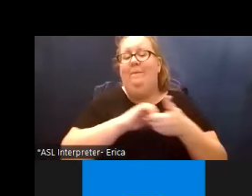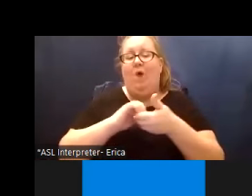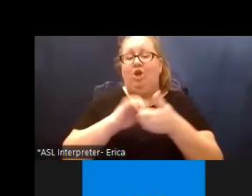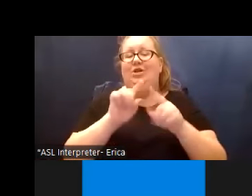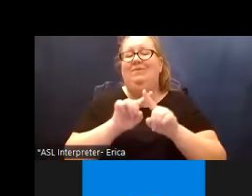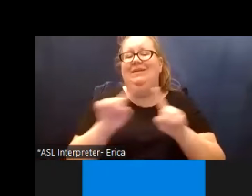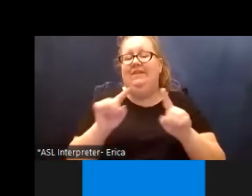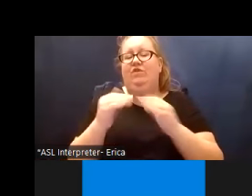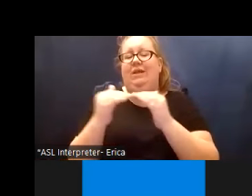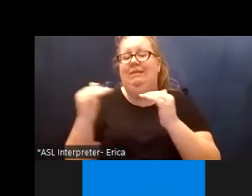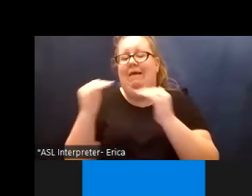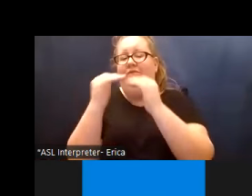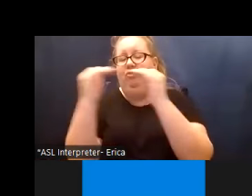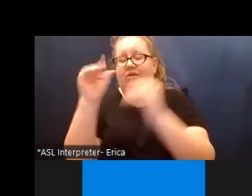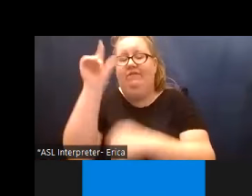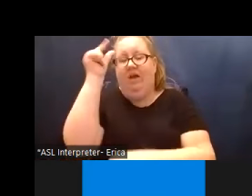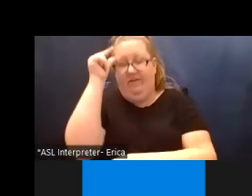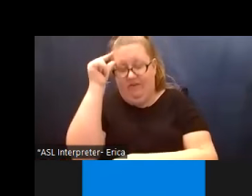of government,